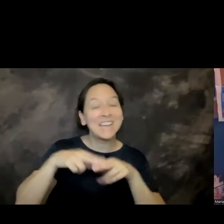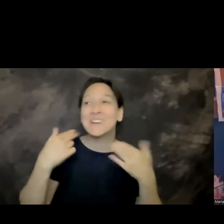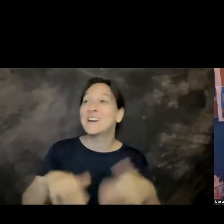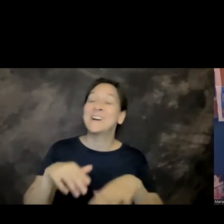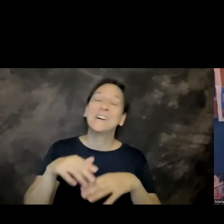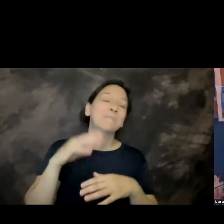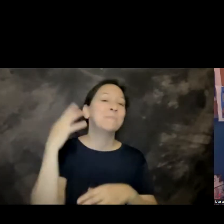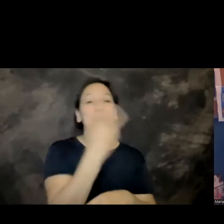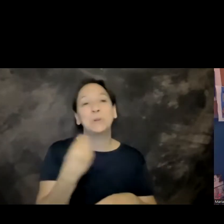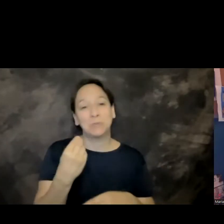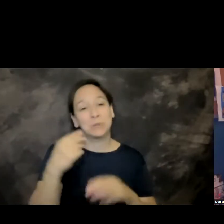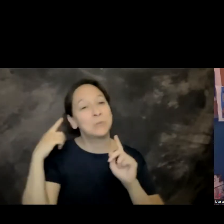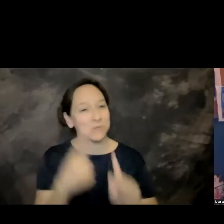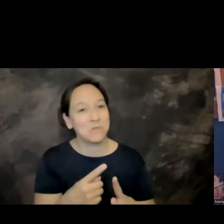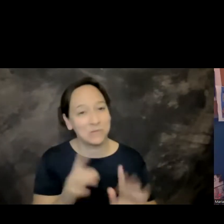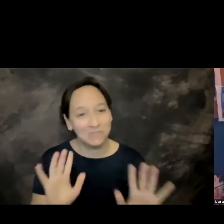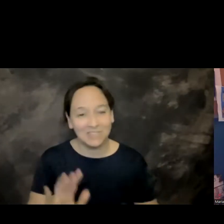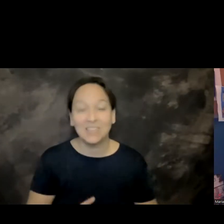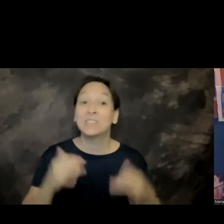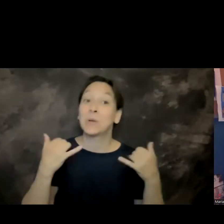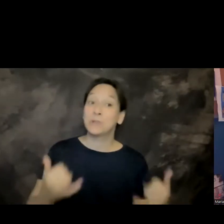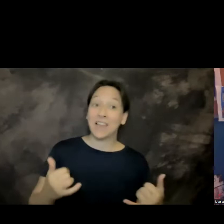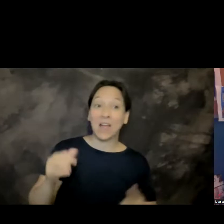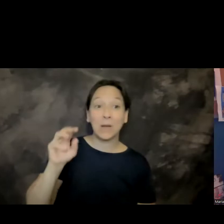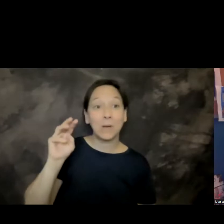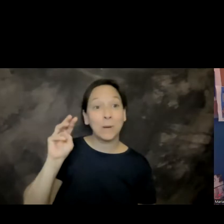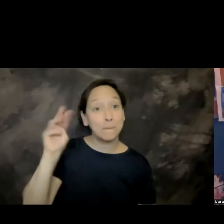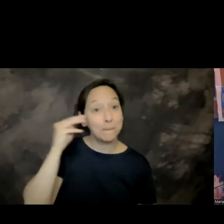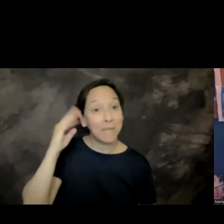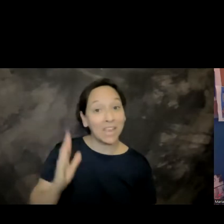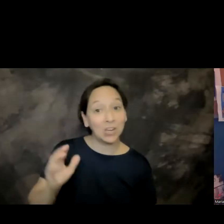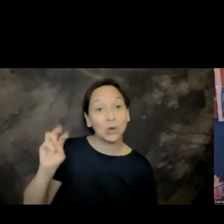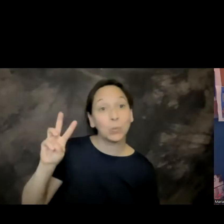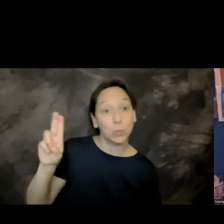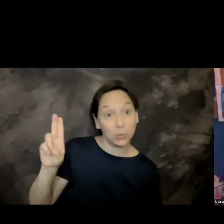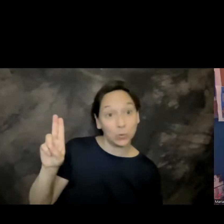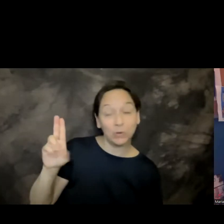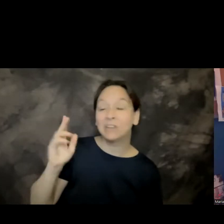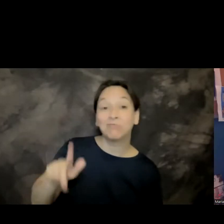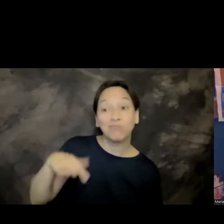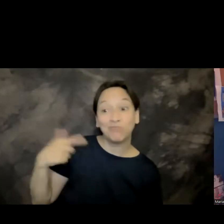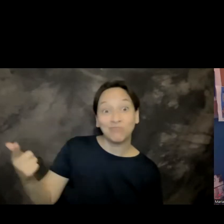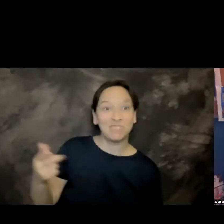wants to say a few words to the residents in the call to kick us off. Mayor Wu.